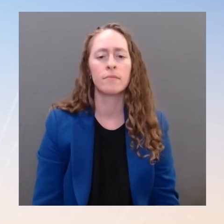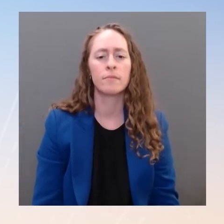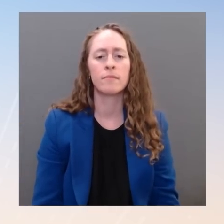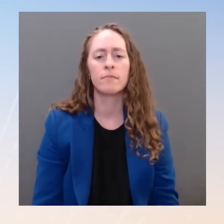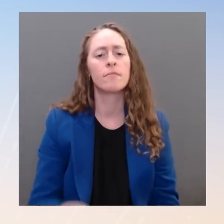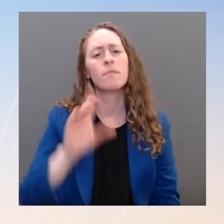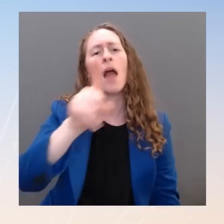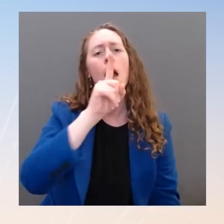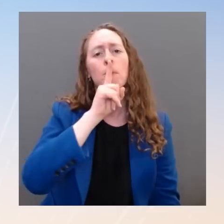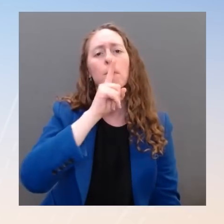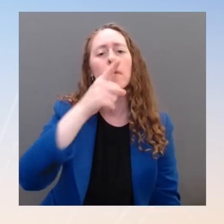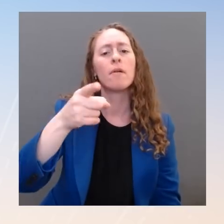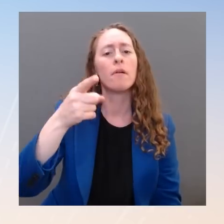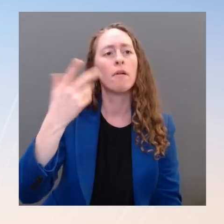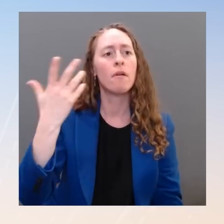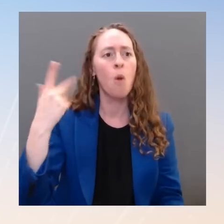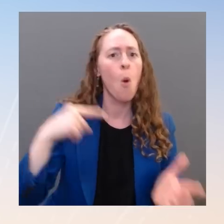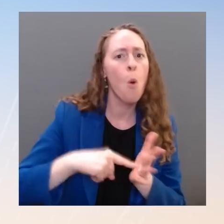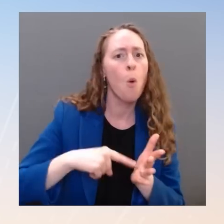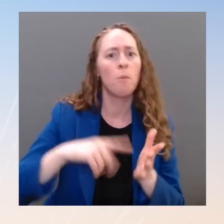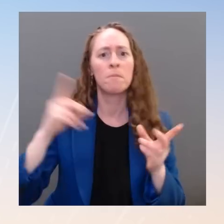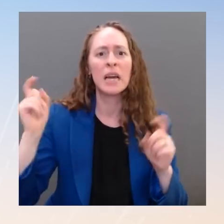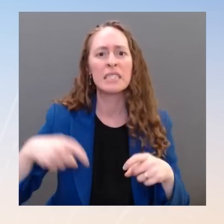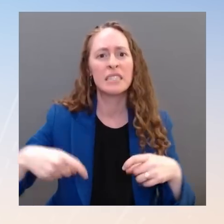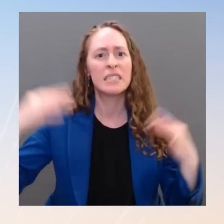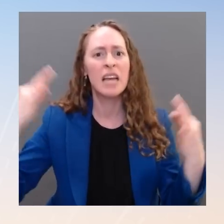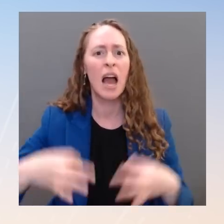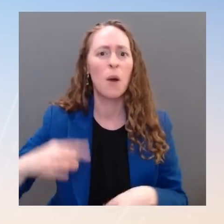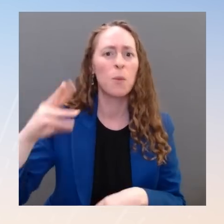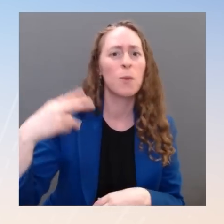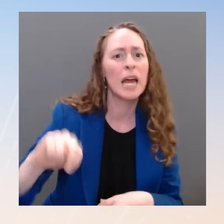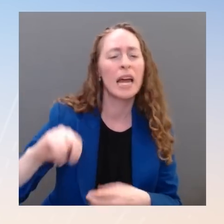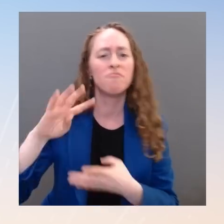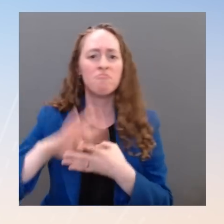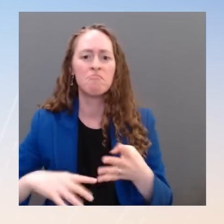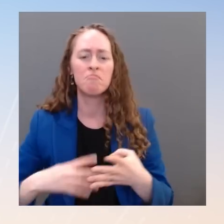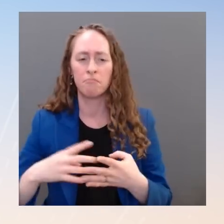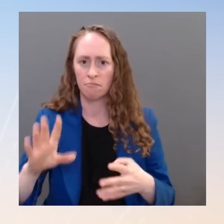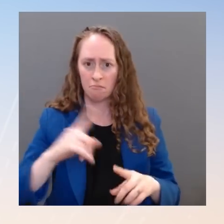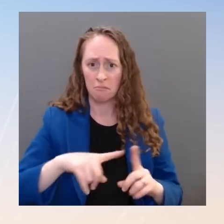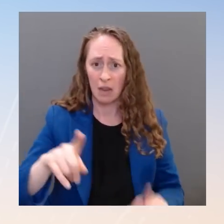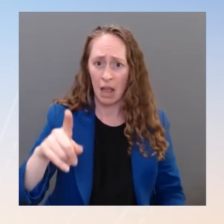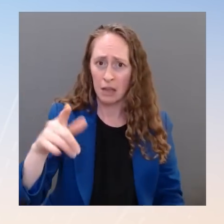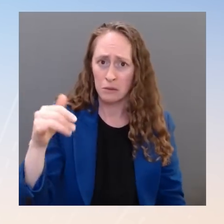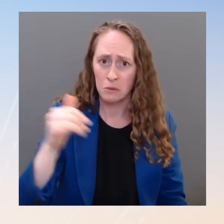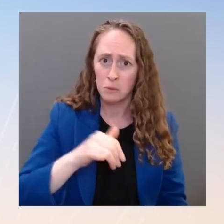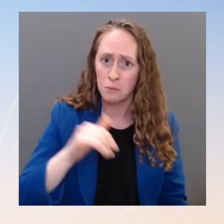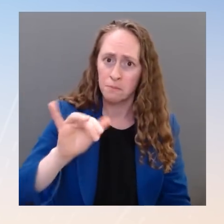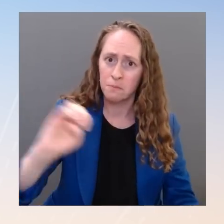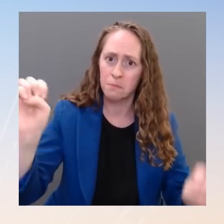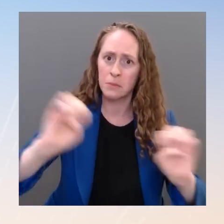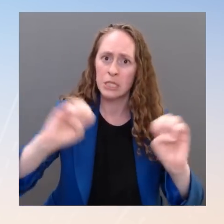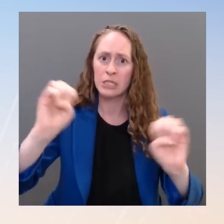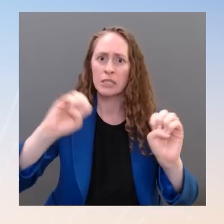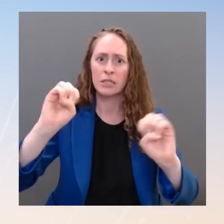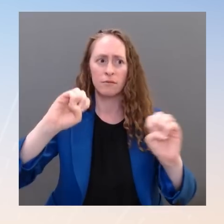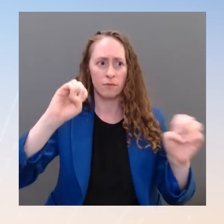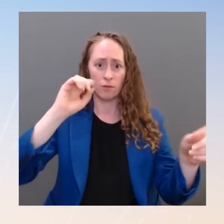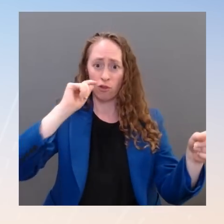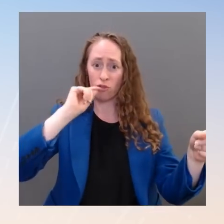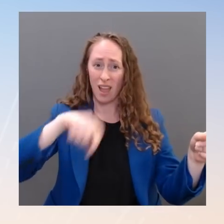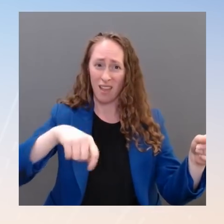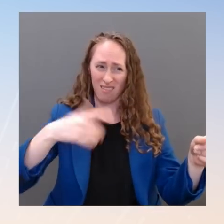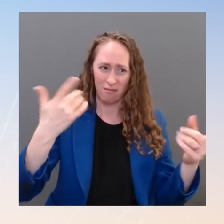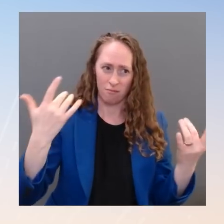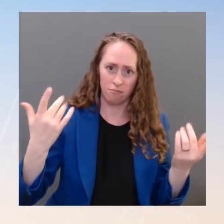made. But how many more weeks can Ukraine go based on what they have so far and based on the drawdown authority that the president still has before you do